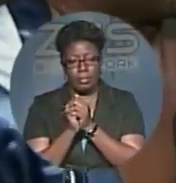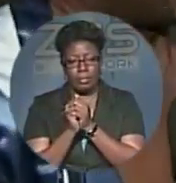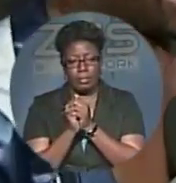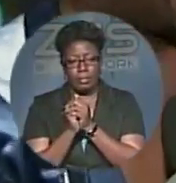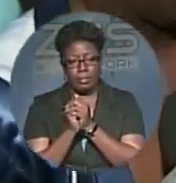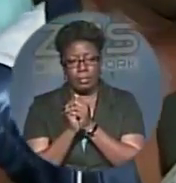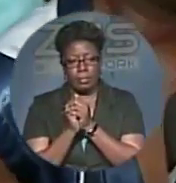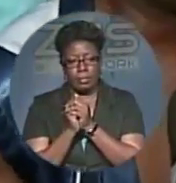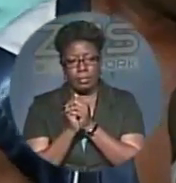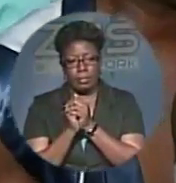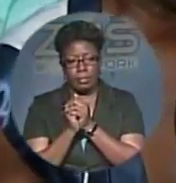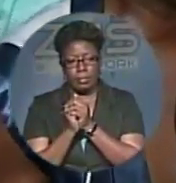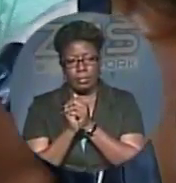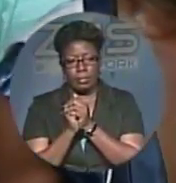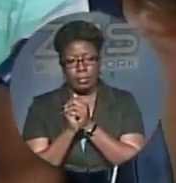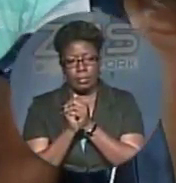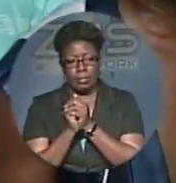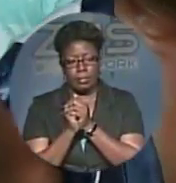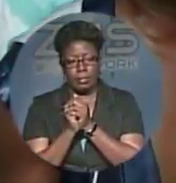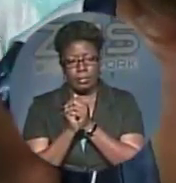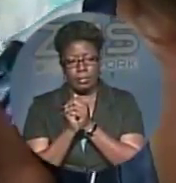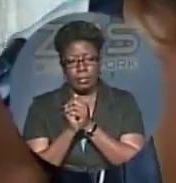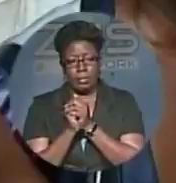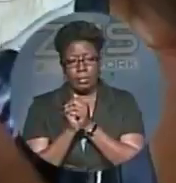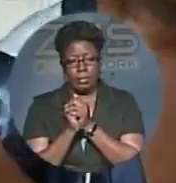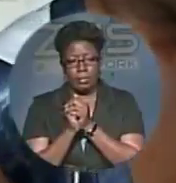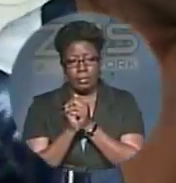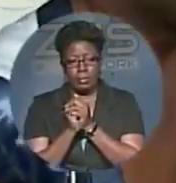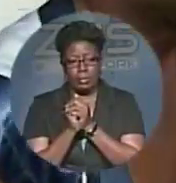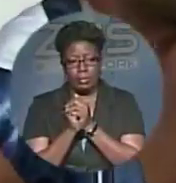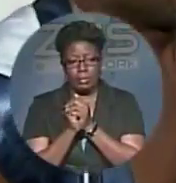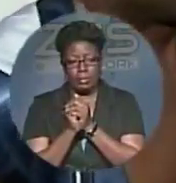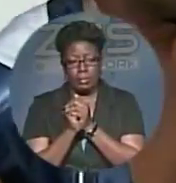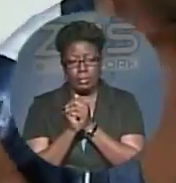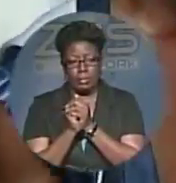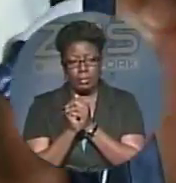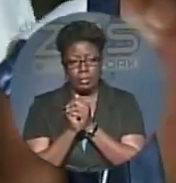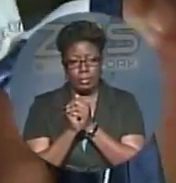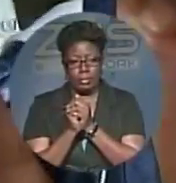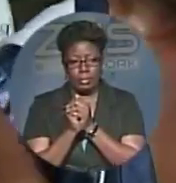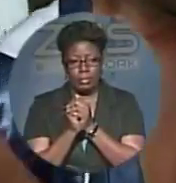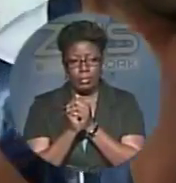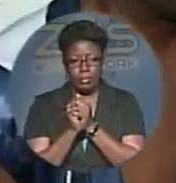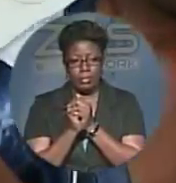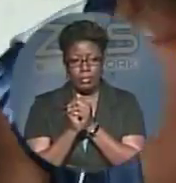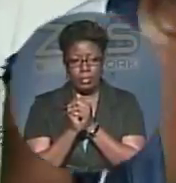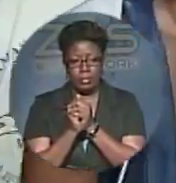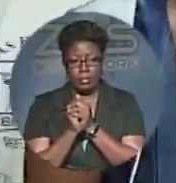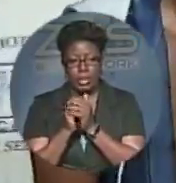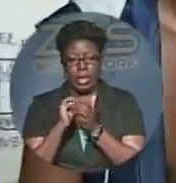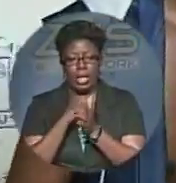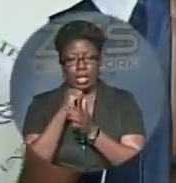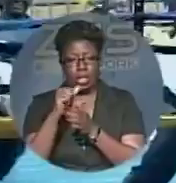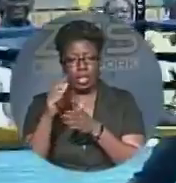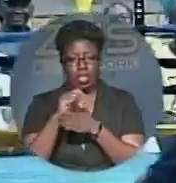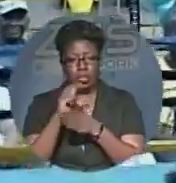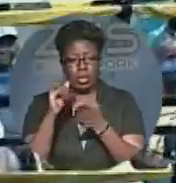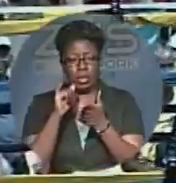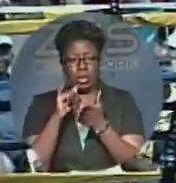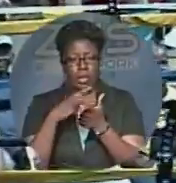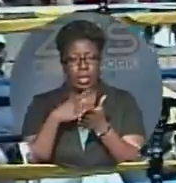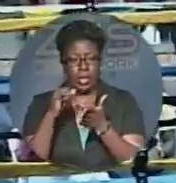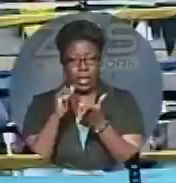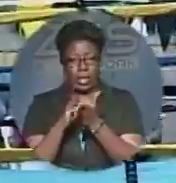fighter, I'd have to be in on the gym more regular. But that's a no-name brand conflict, so I don't really have to train like that to fight no-name brand.